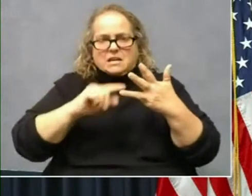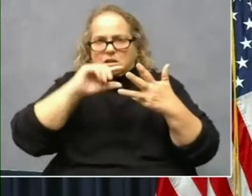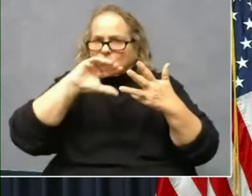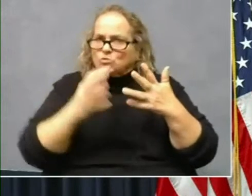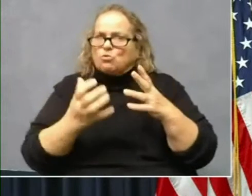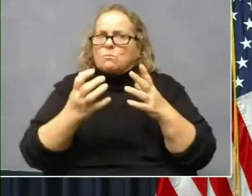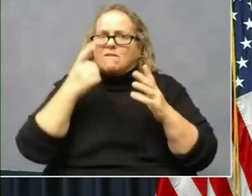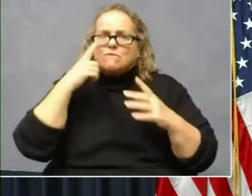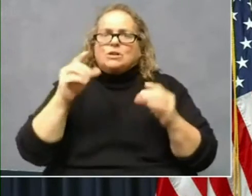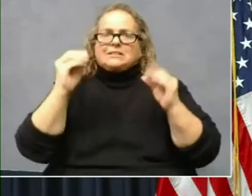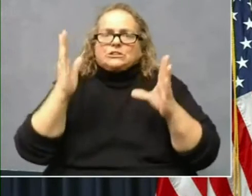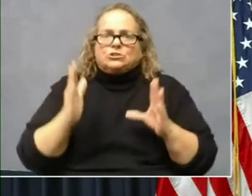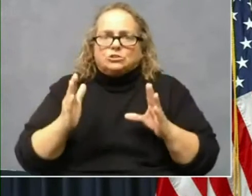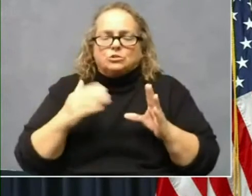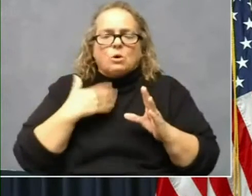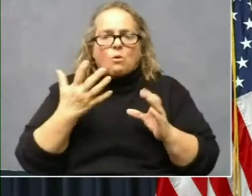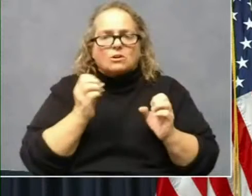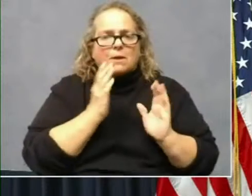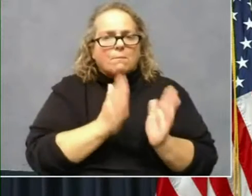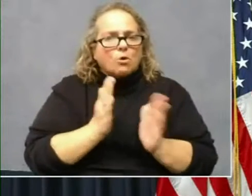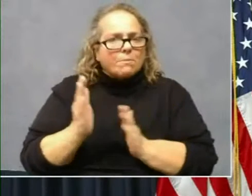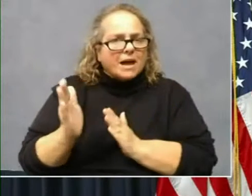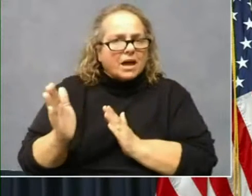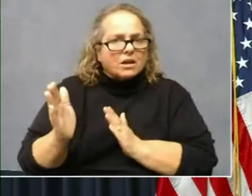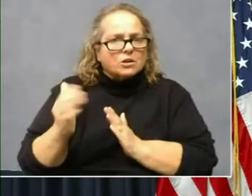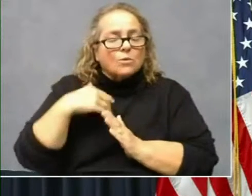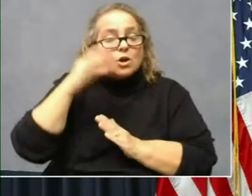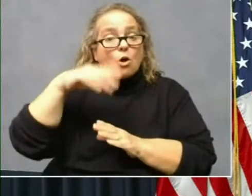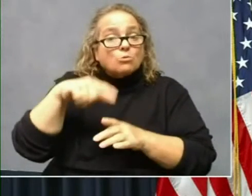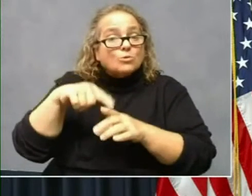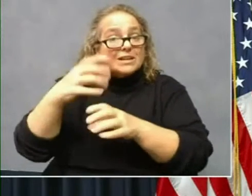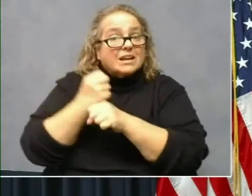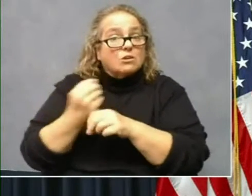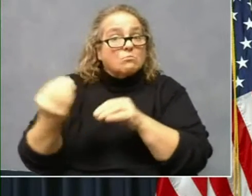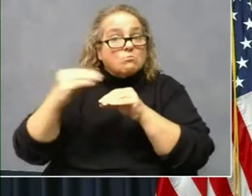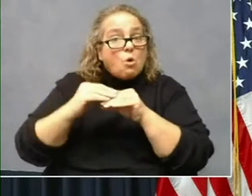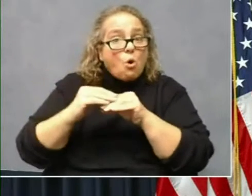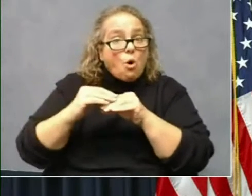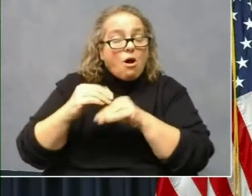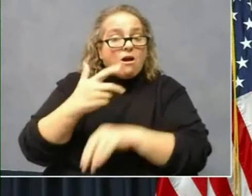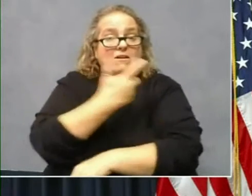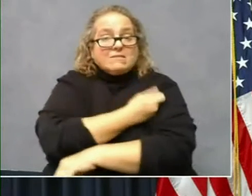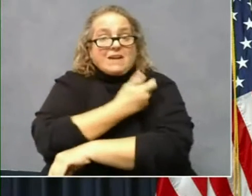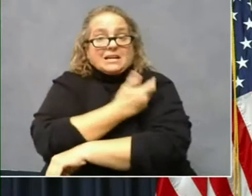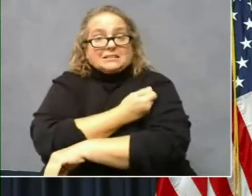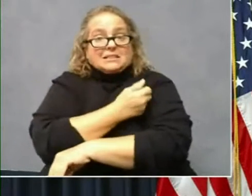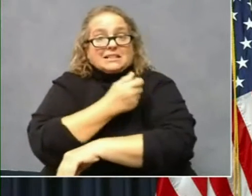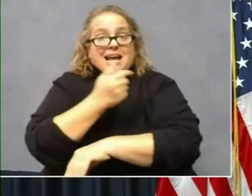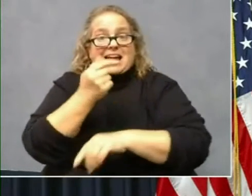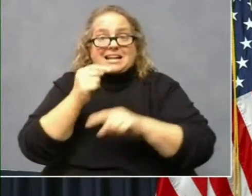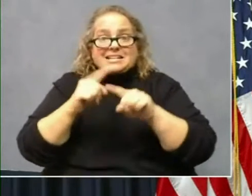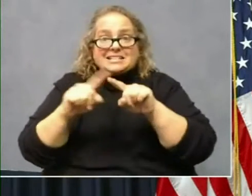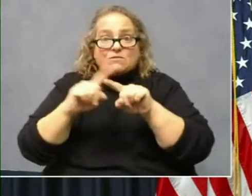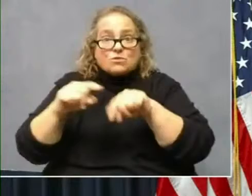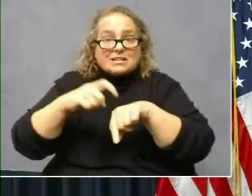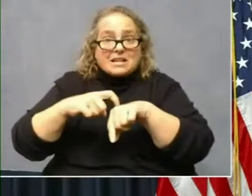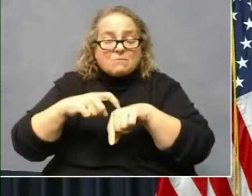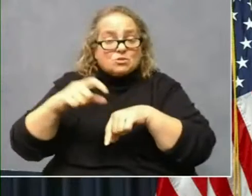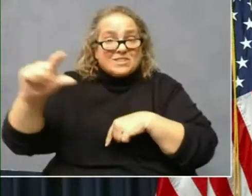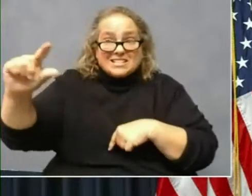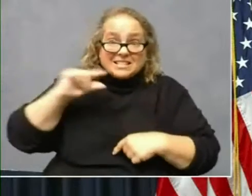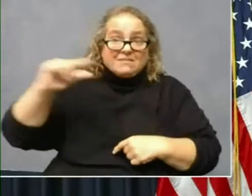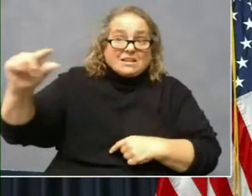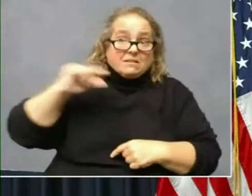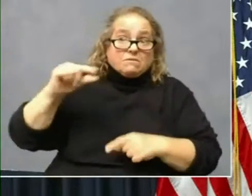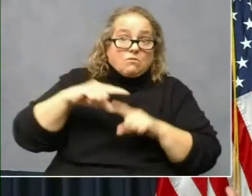sure we're prepared. We hope to get more vaccine than anticipated at different points. And if we can get all